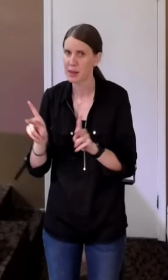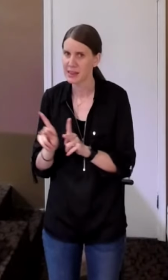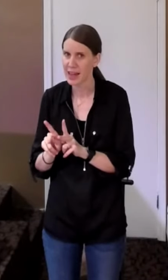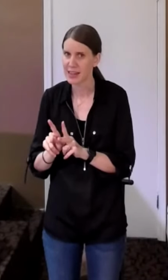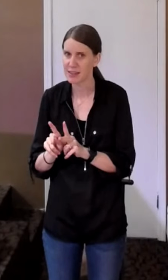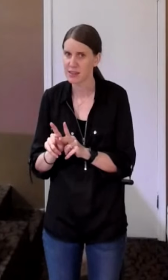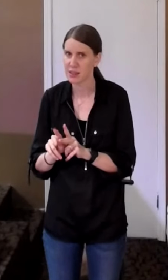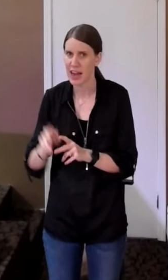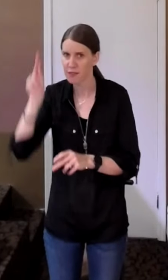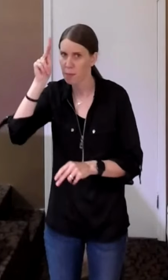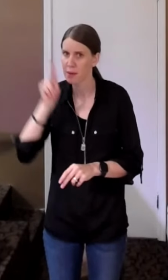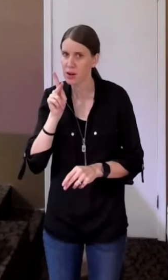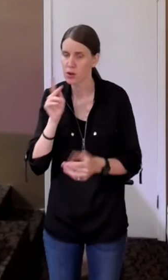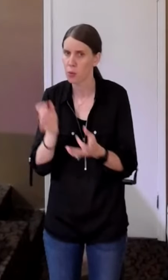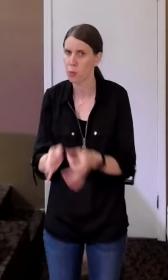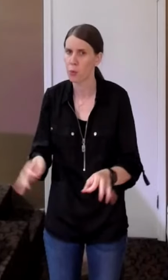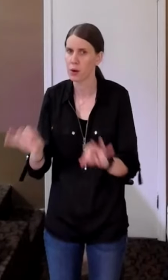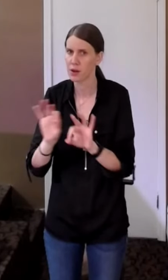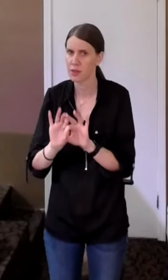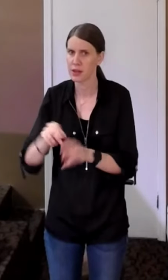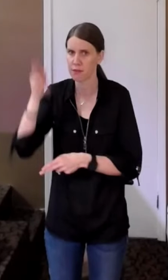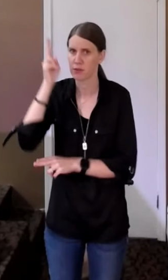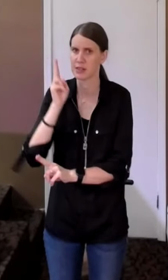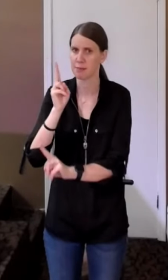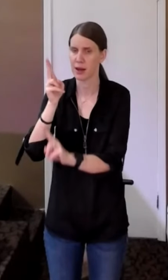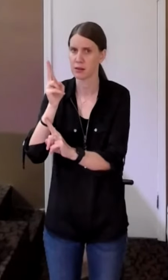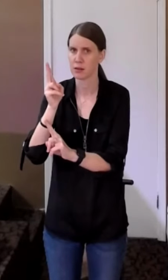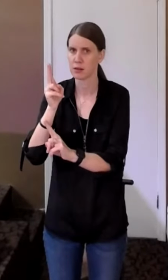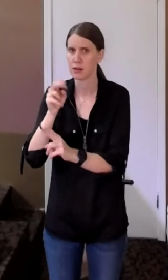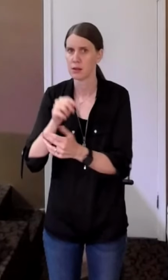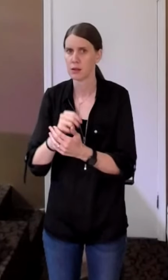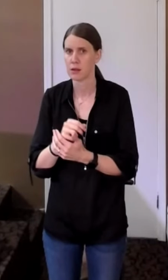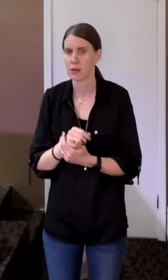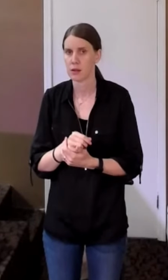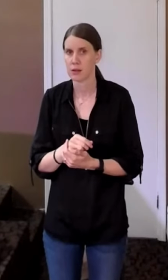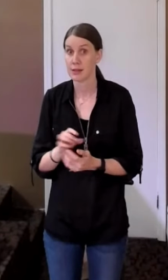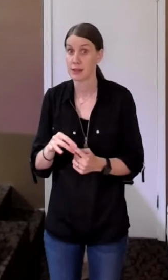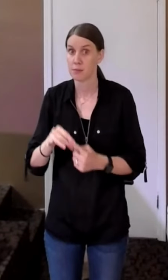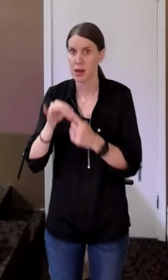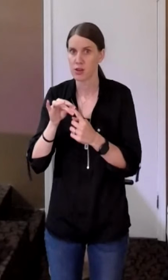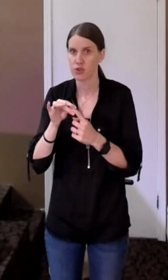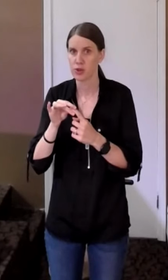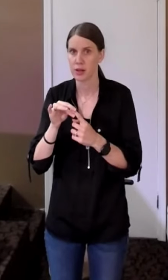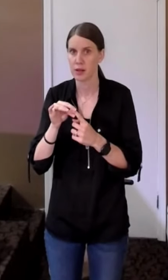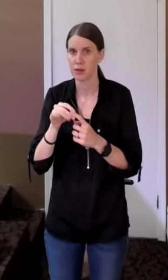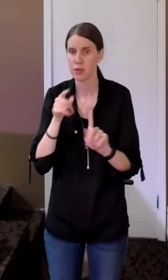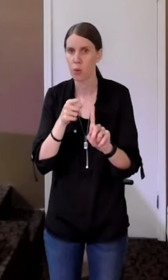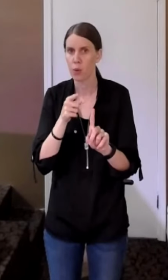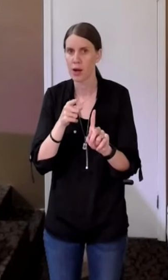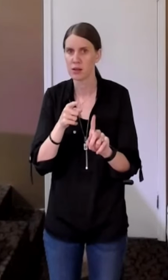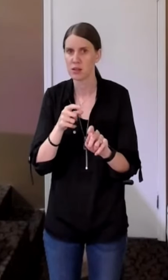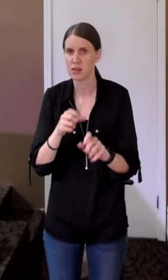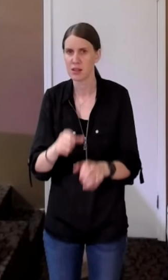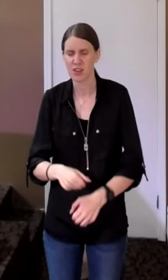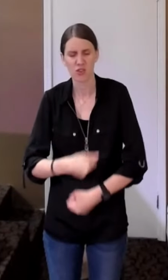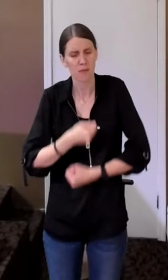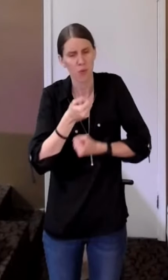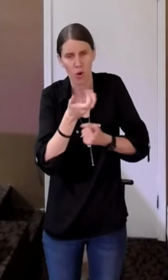of respect. It deserves honor, especially those that really poured their life into